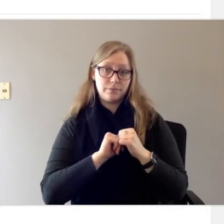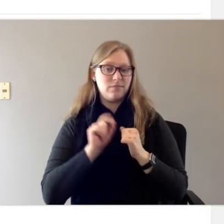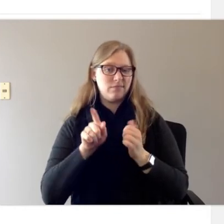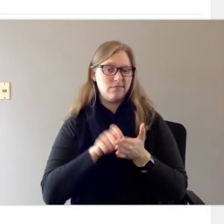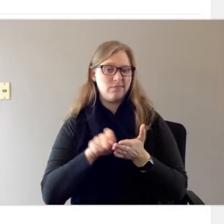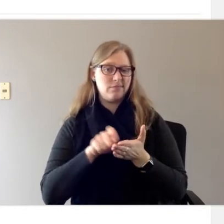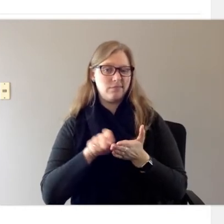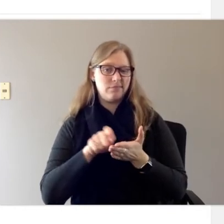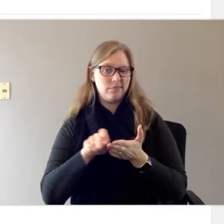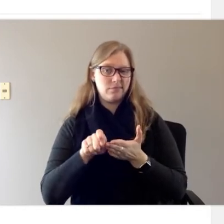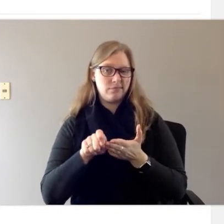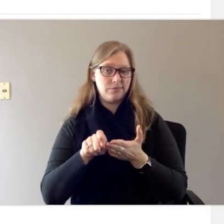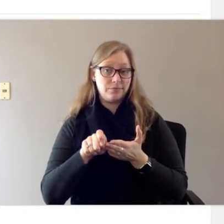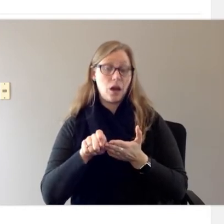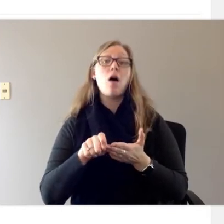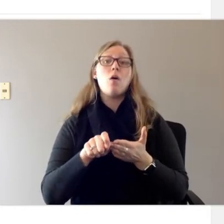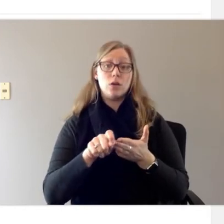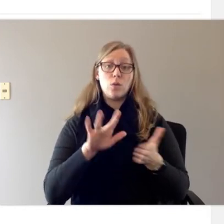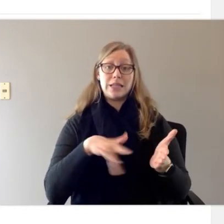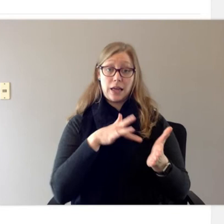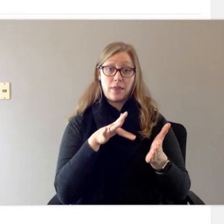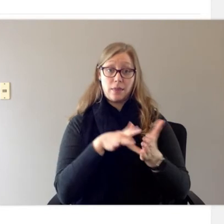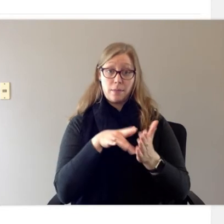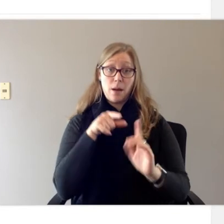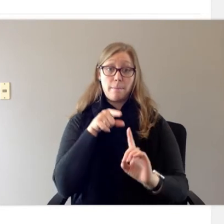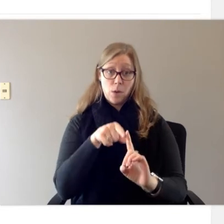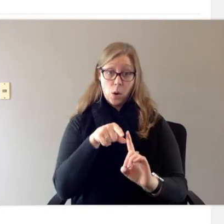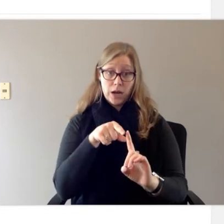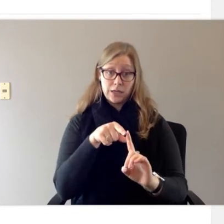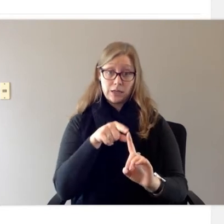of both AD